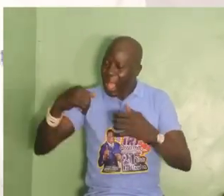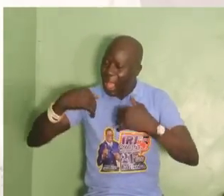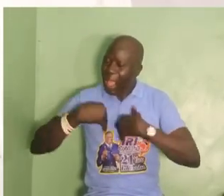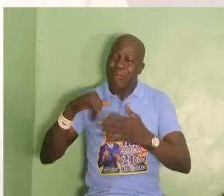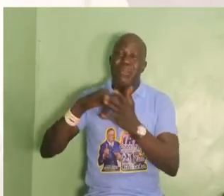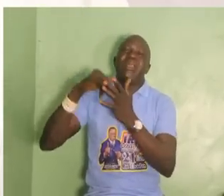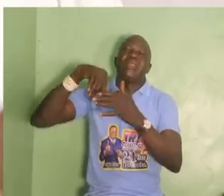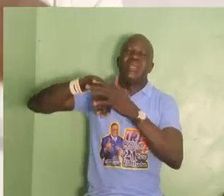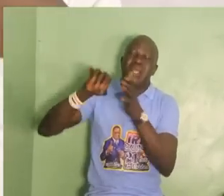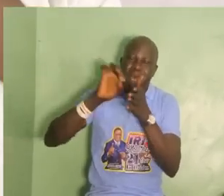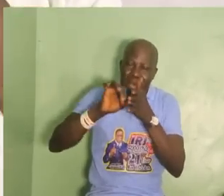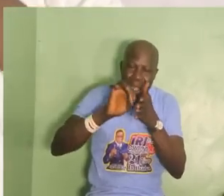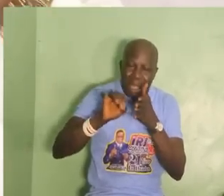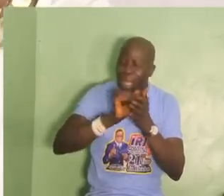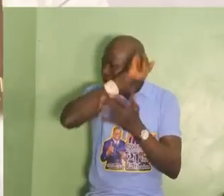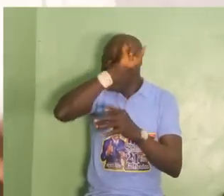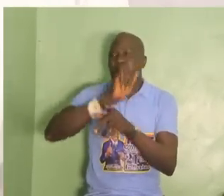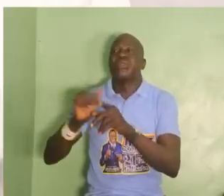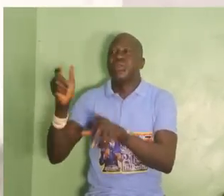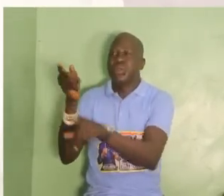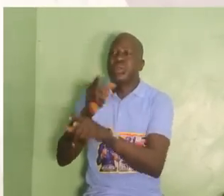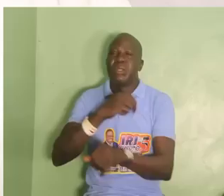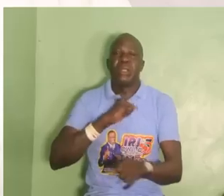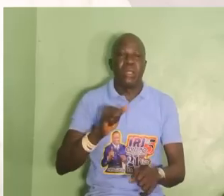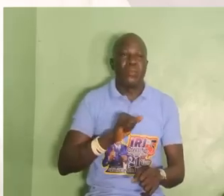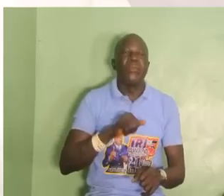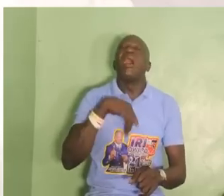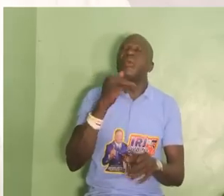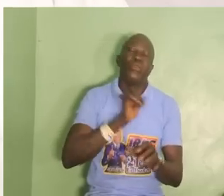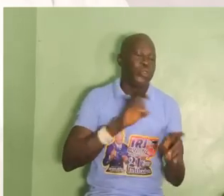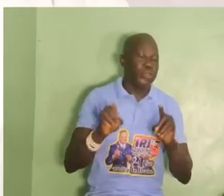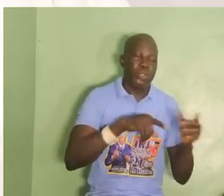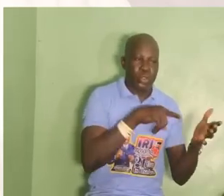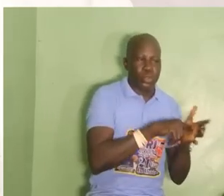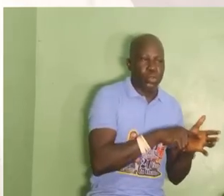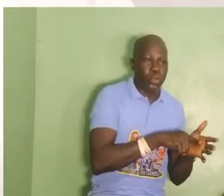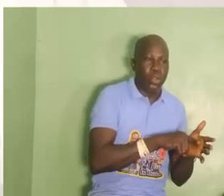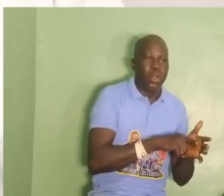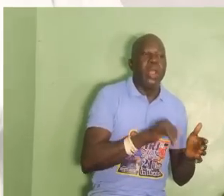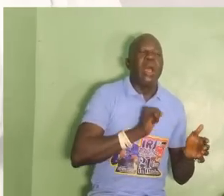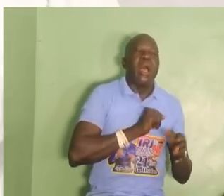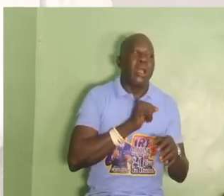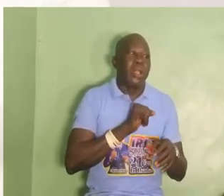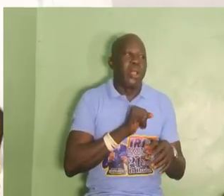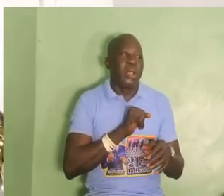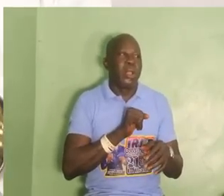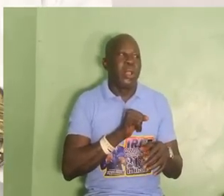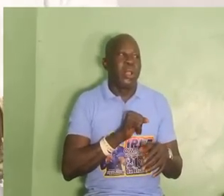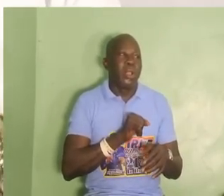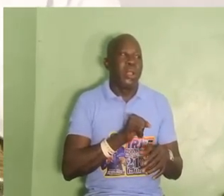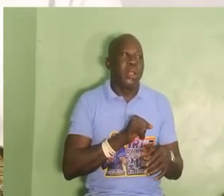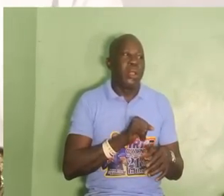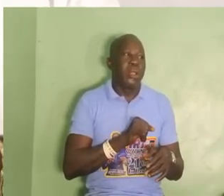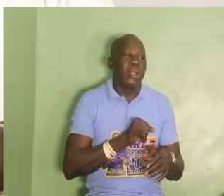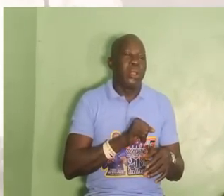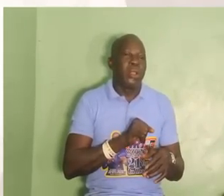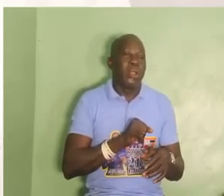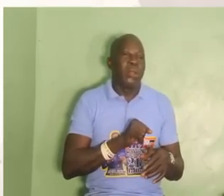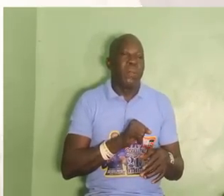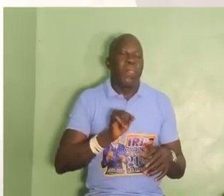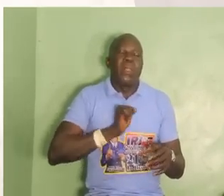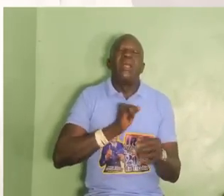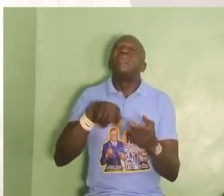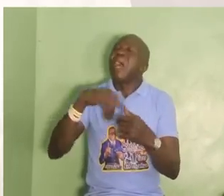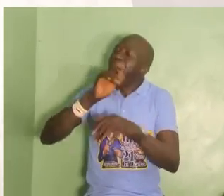know. Who let your kind of bad? You won't fool you. And the Arabuda cat. In the name of Jesus. In the name of